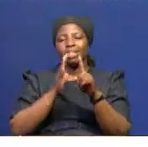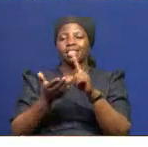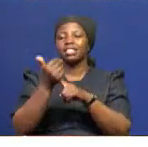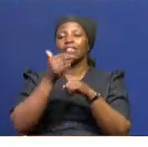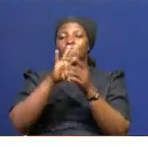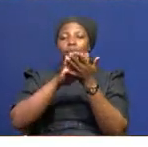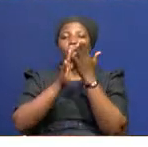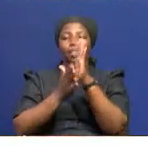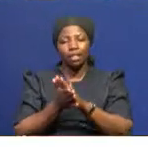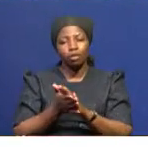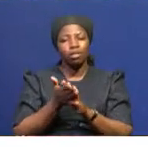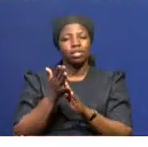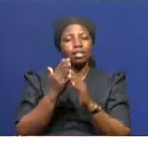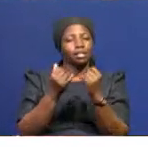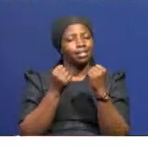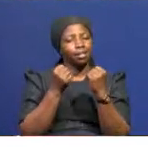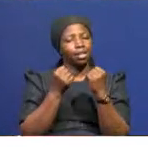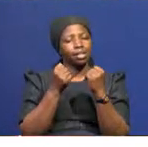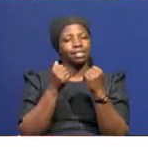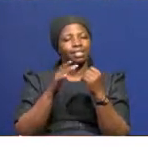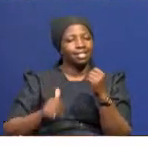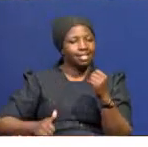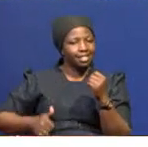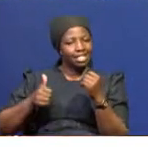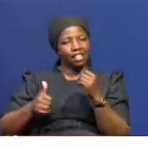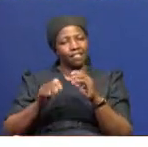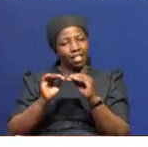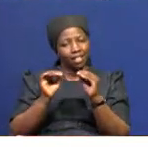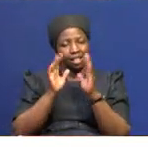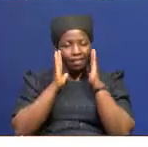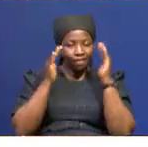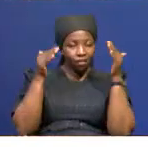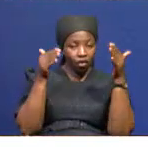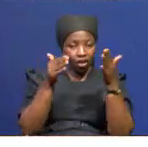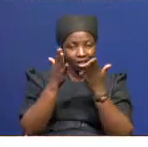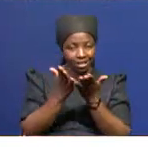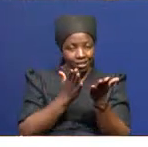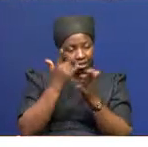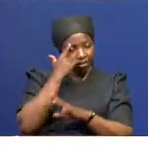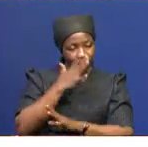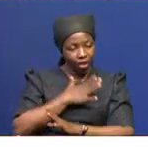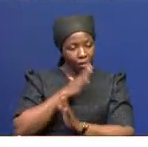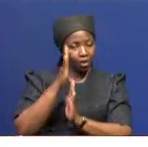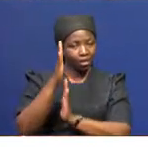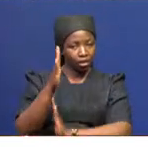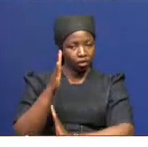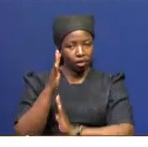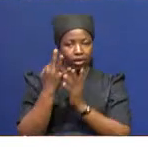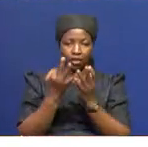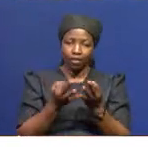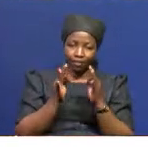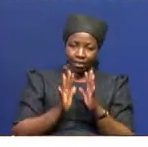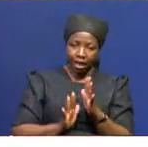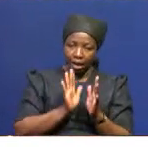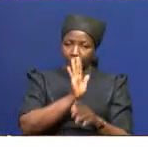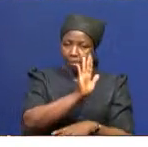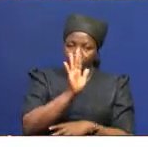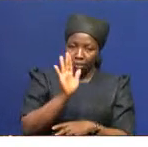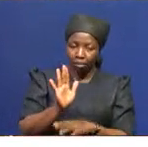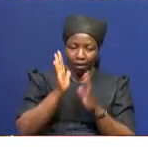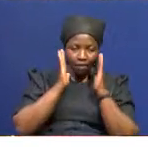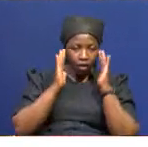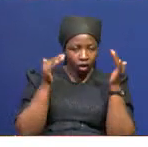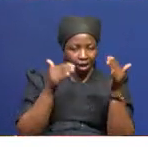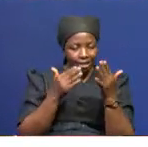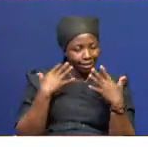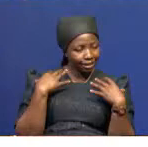brave, selfless, and dedicated service of our gallant security officers. Their commitment and